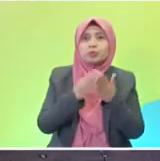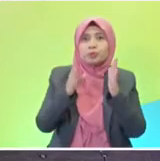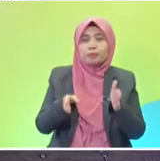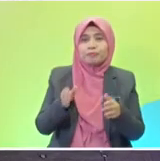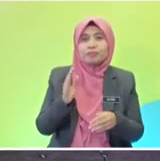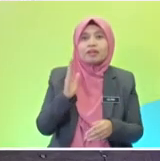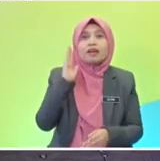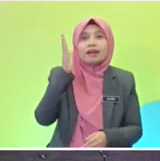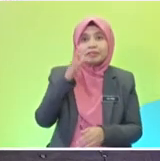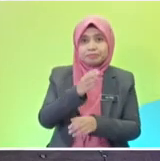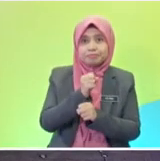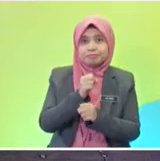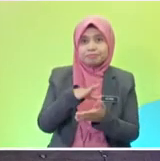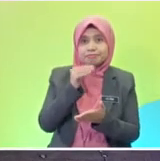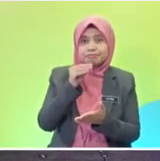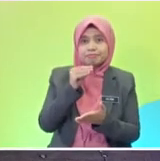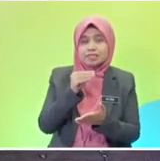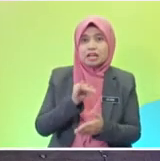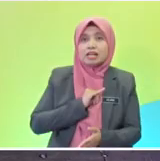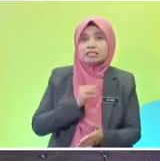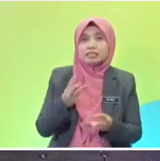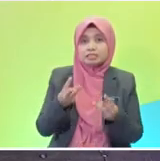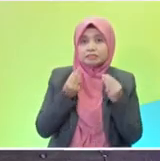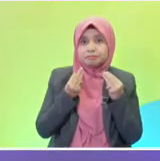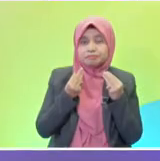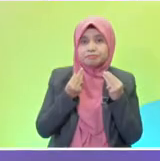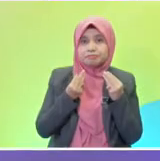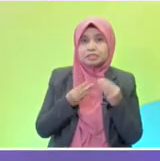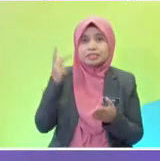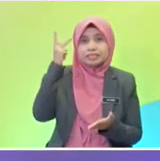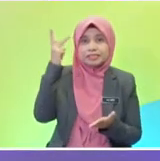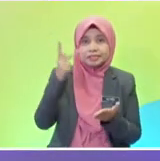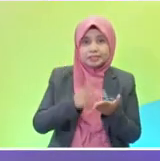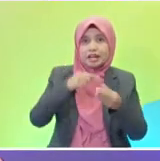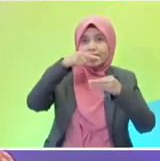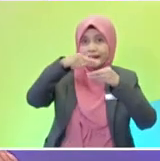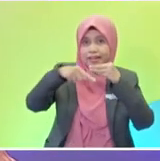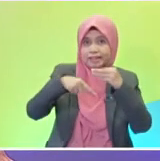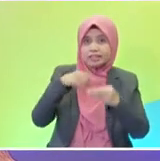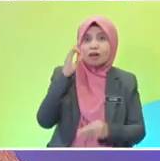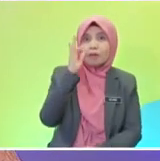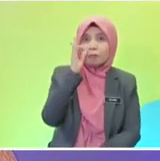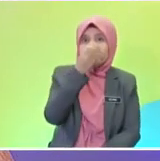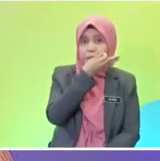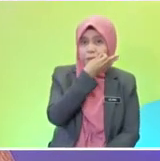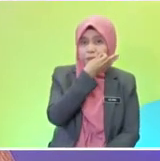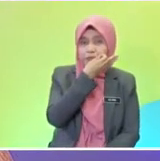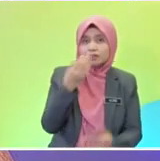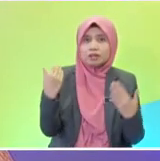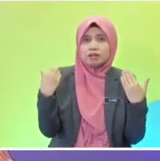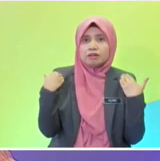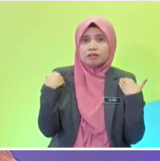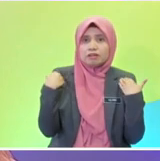Okay, sure. Mm-hmm. Okay, I'm going to introduce you all about flowers. All right. Okay, I have with me a few